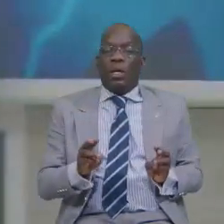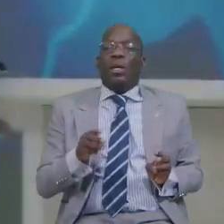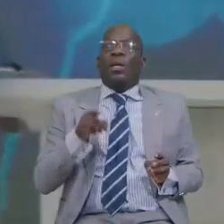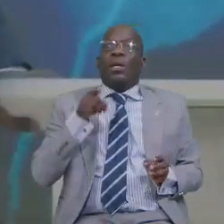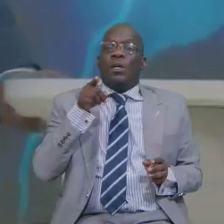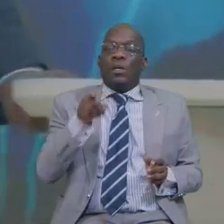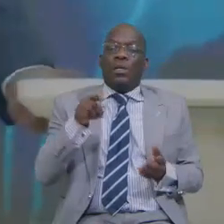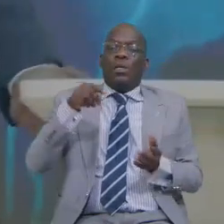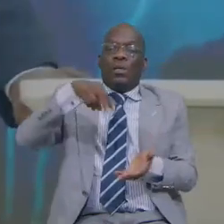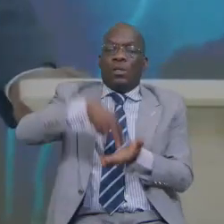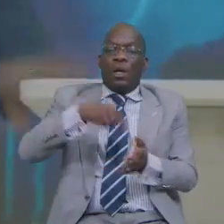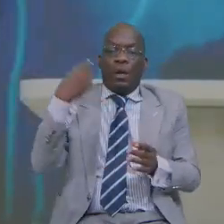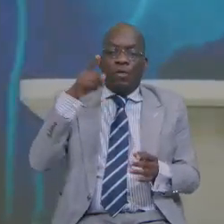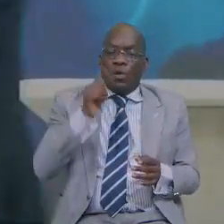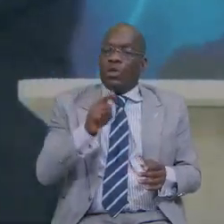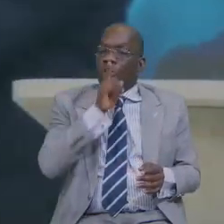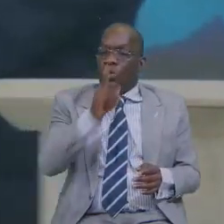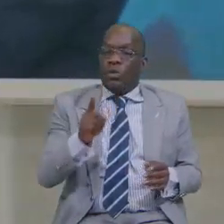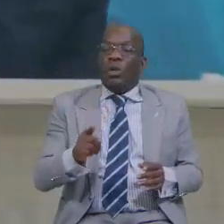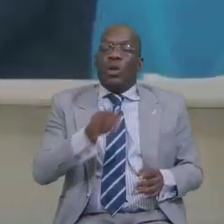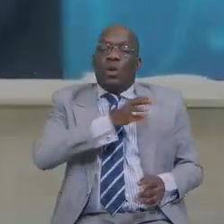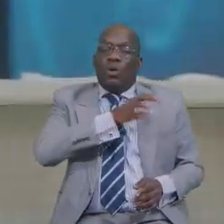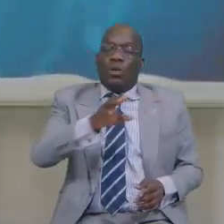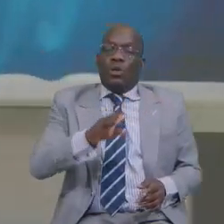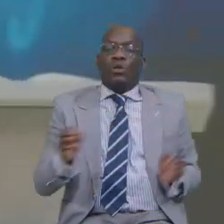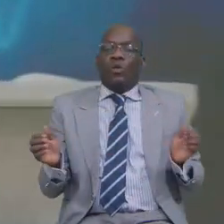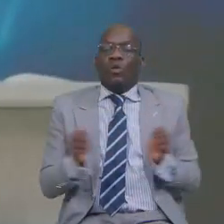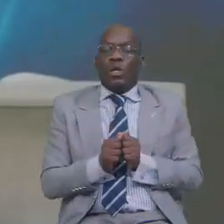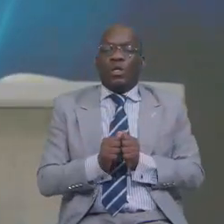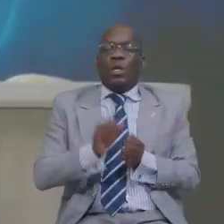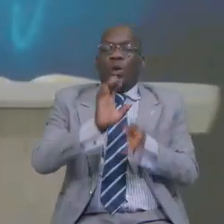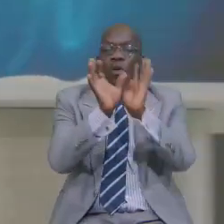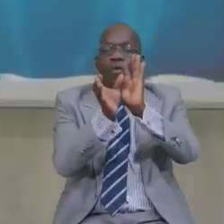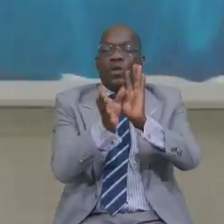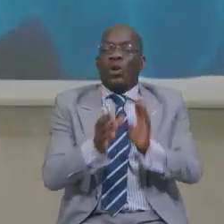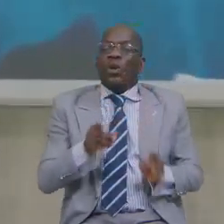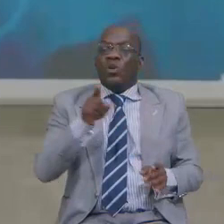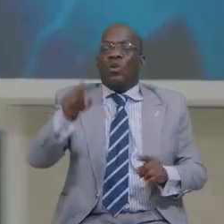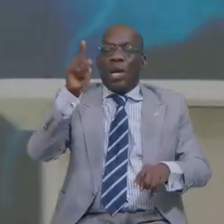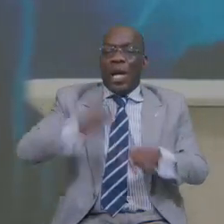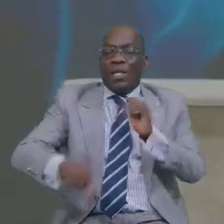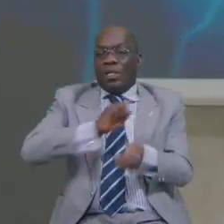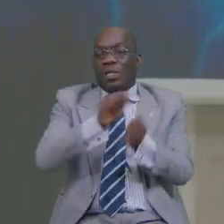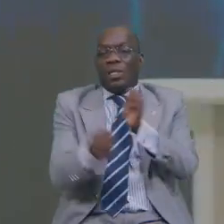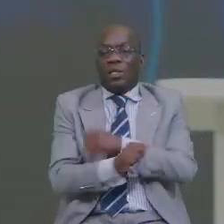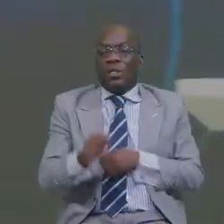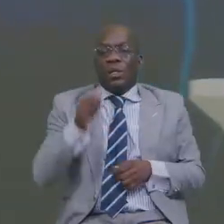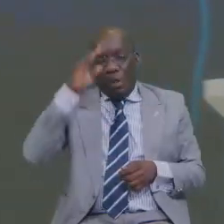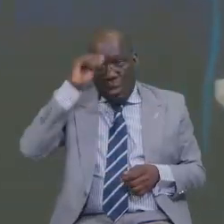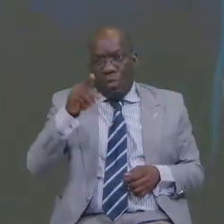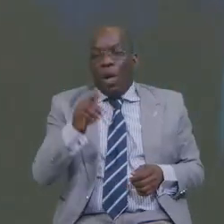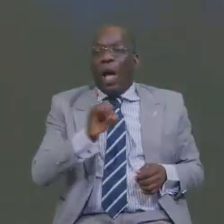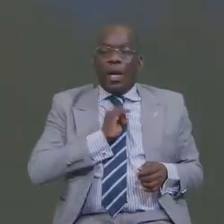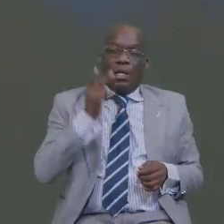courageous, with conviction that you cannot beat back, I see Jesus in him. And I want to tell